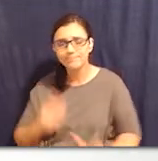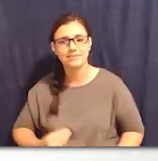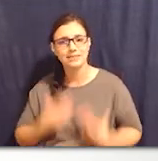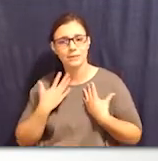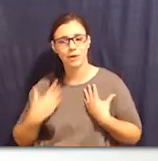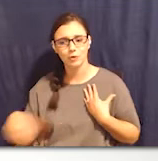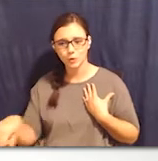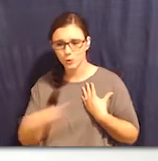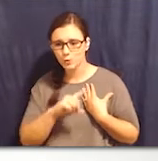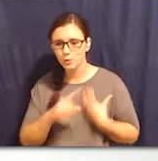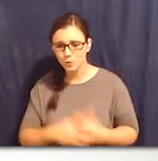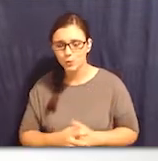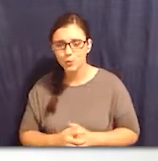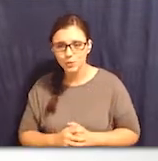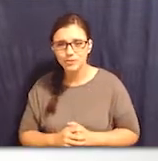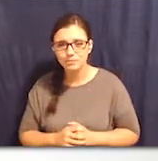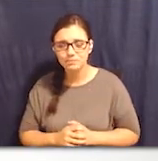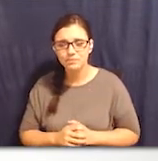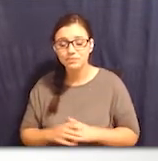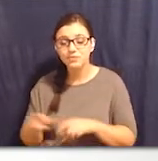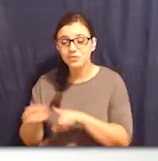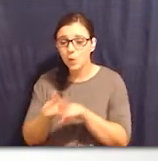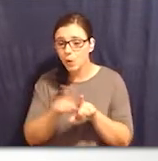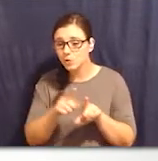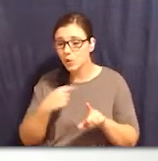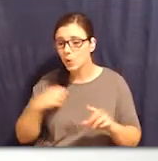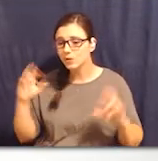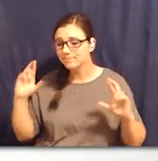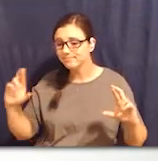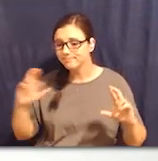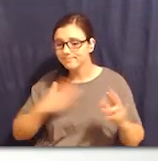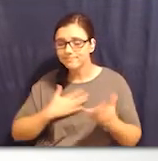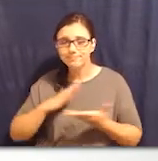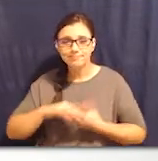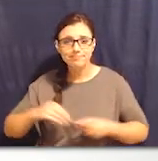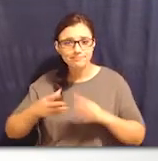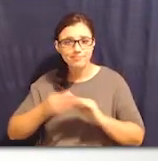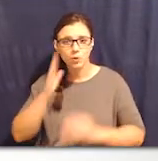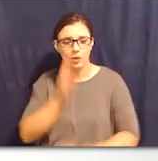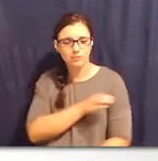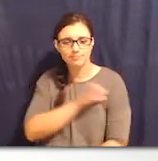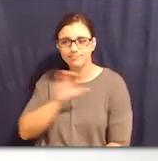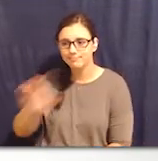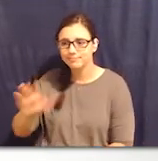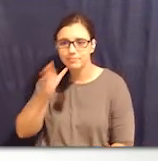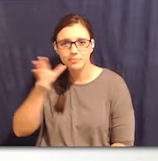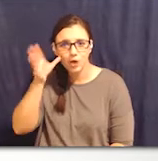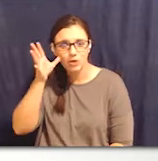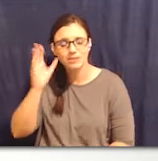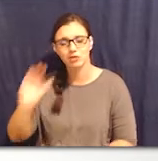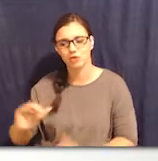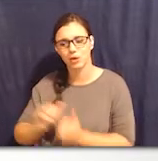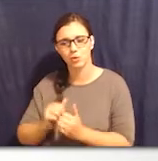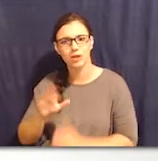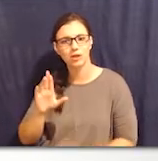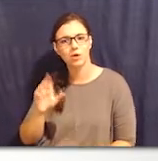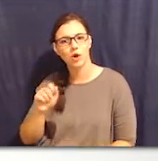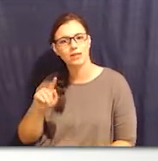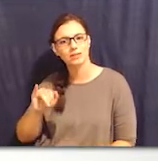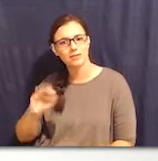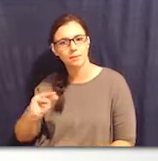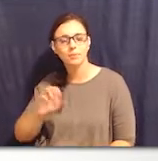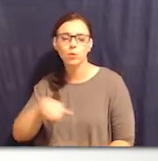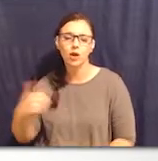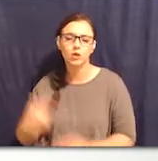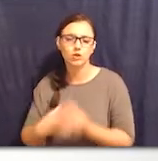will encourage, inform, and inspire you. I also hope that my story will empower parents